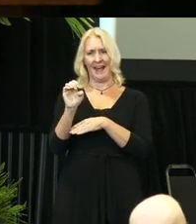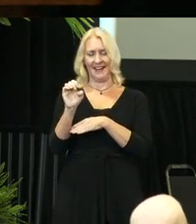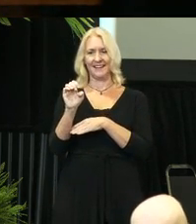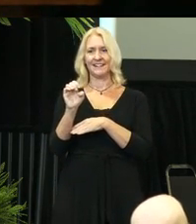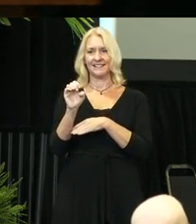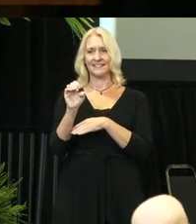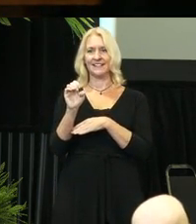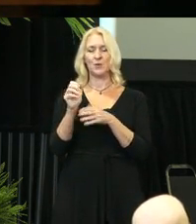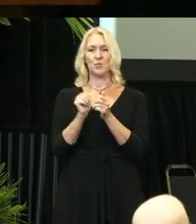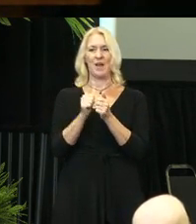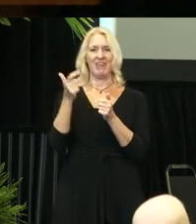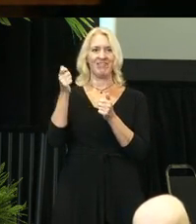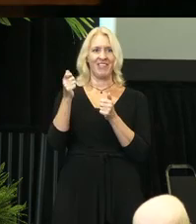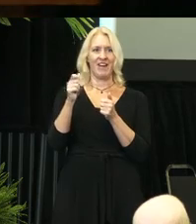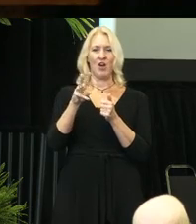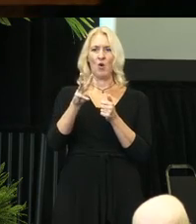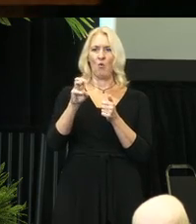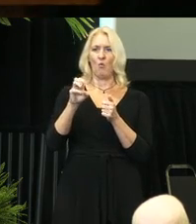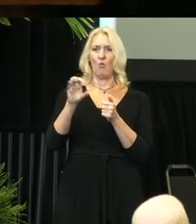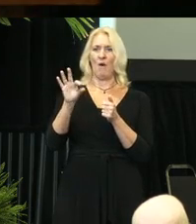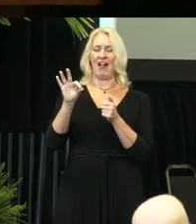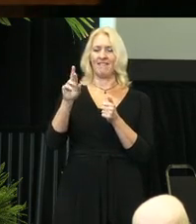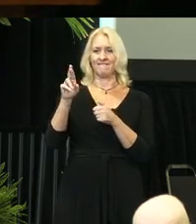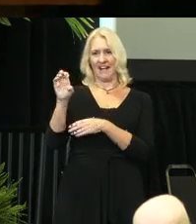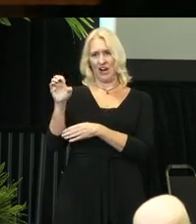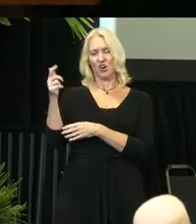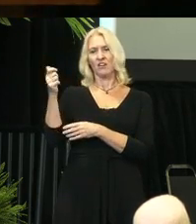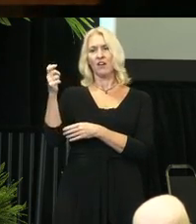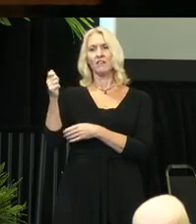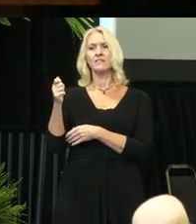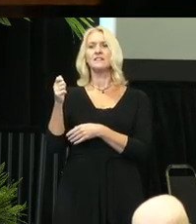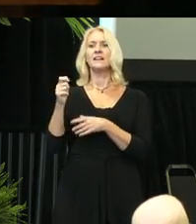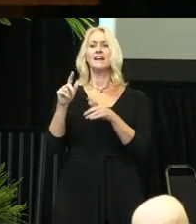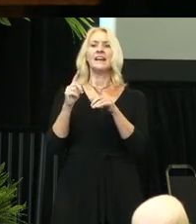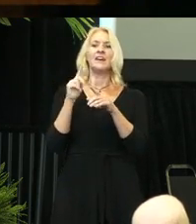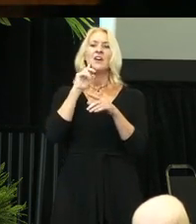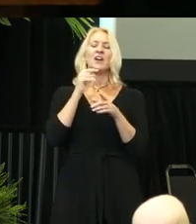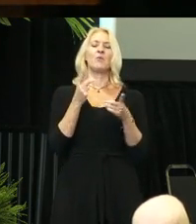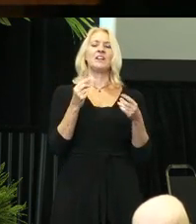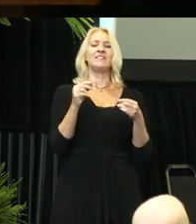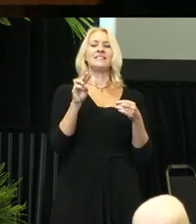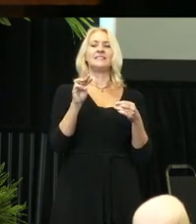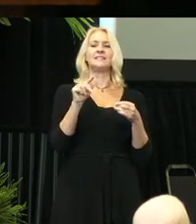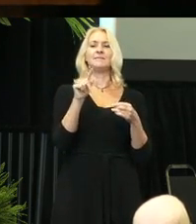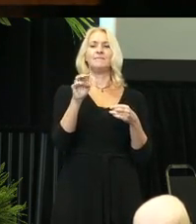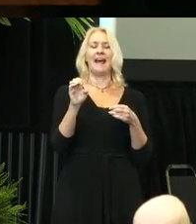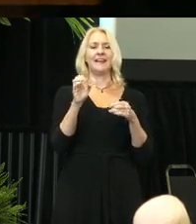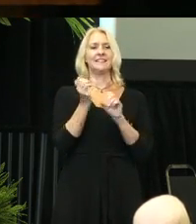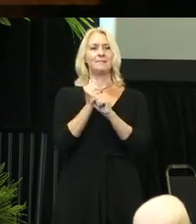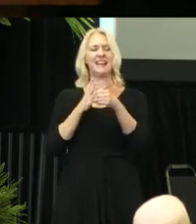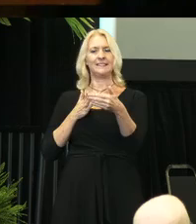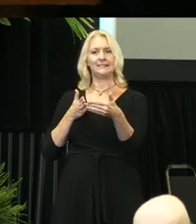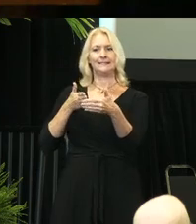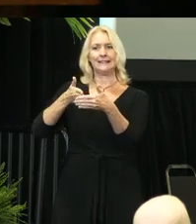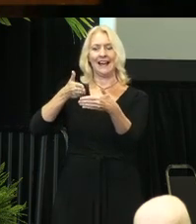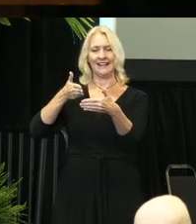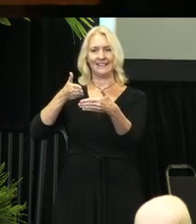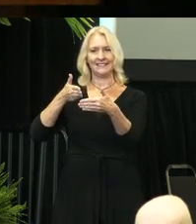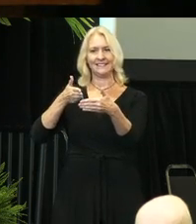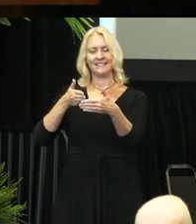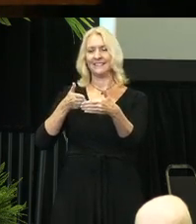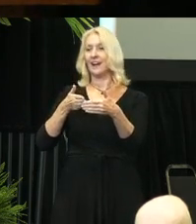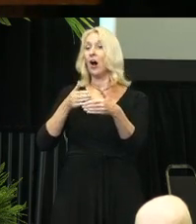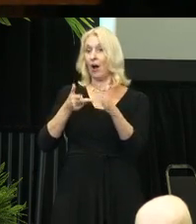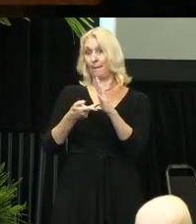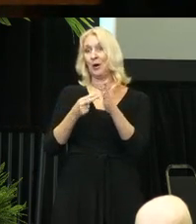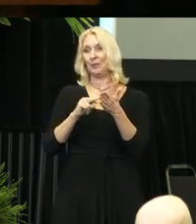Brat. And in this maze, students created dead ends on purpose to mimic the dark moments and the dead ends that the